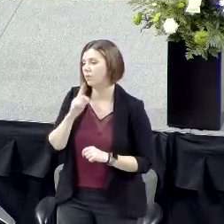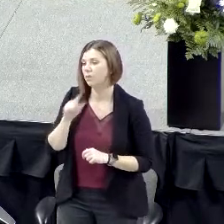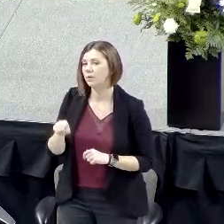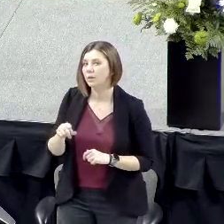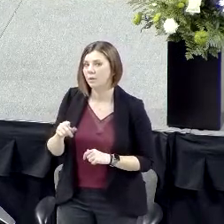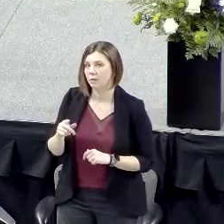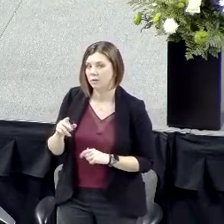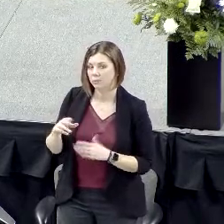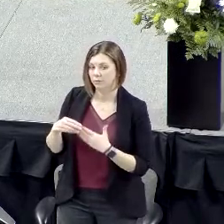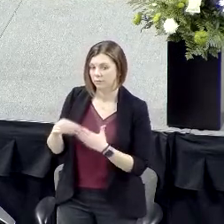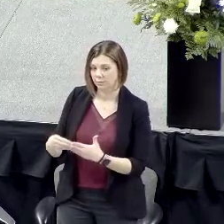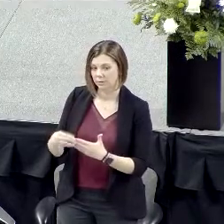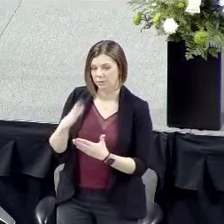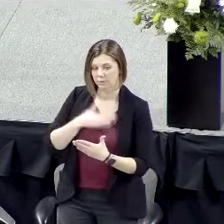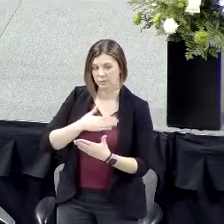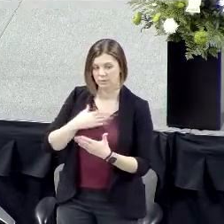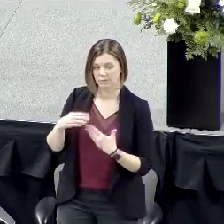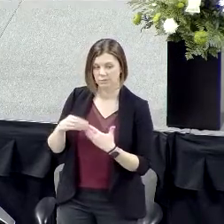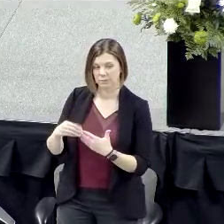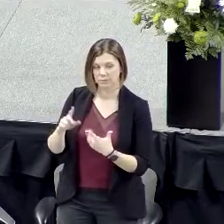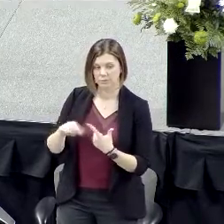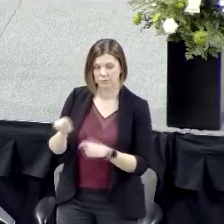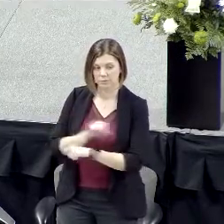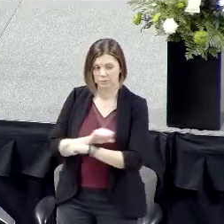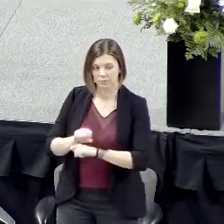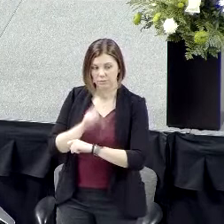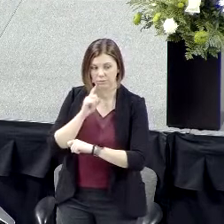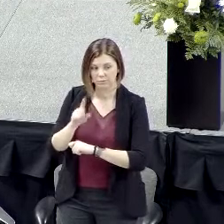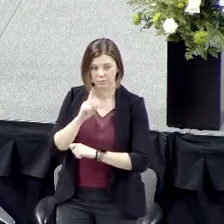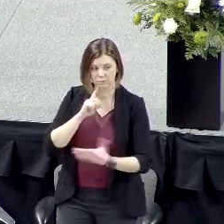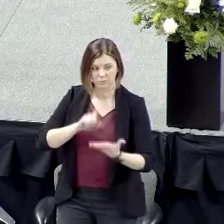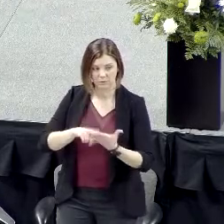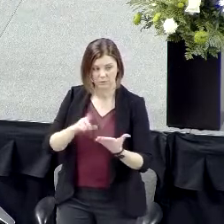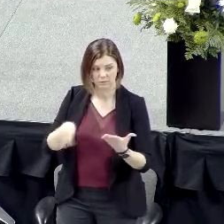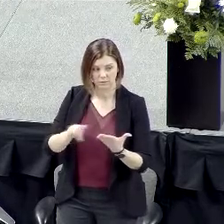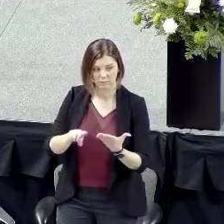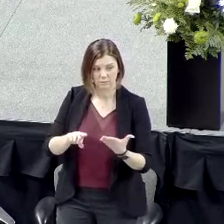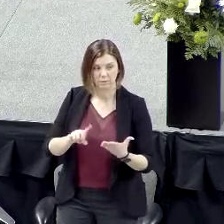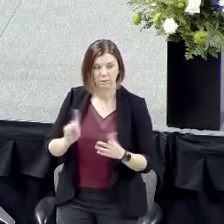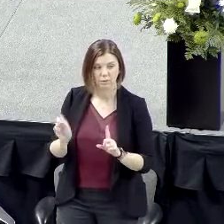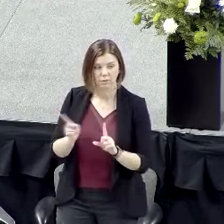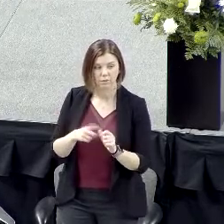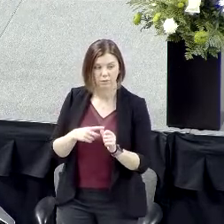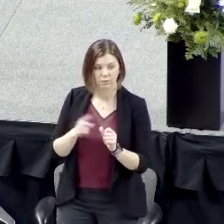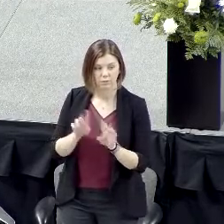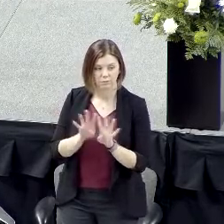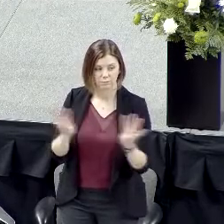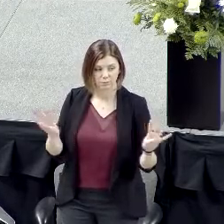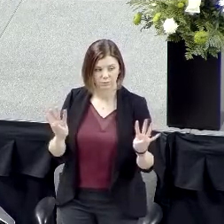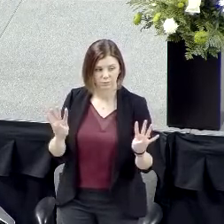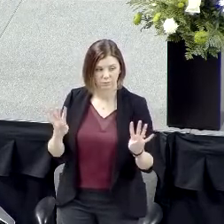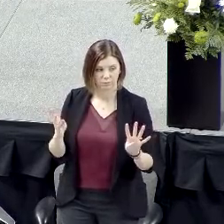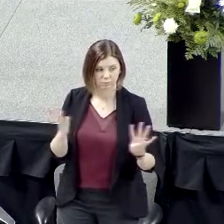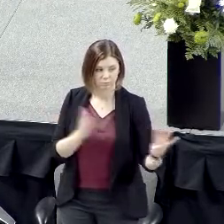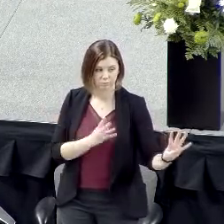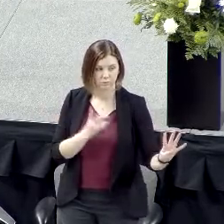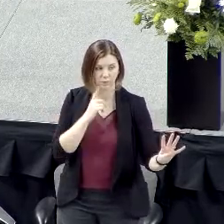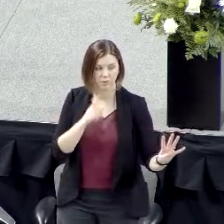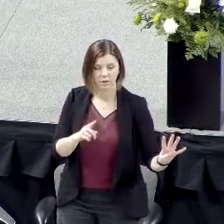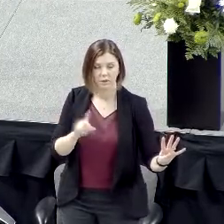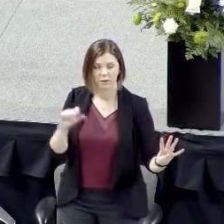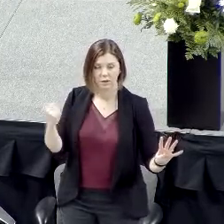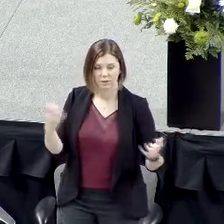please escort these graduates to the platform to be recognized. The first row of graduates may now come forward.